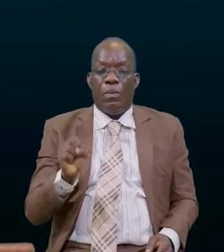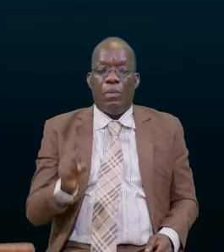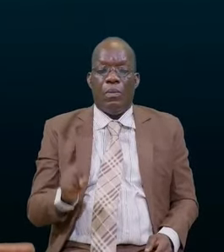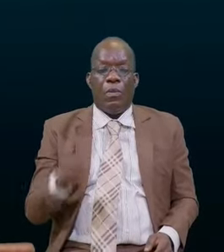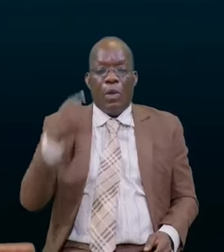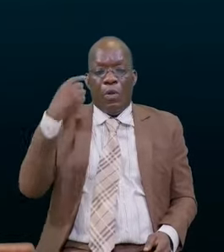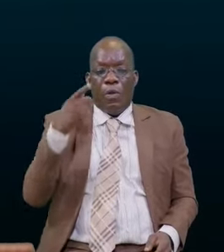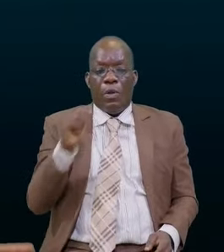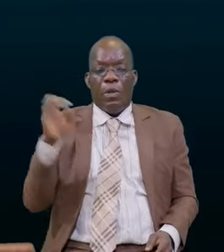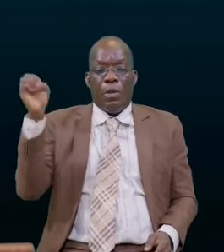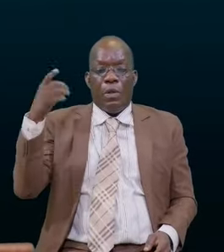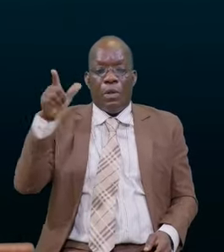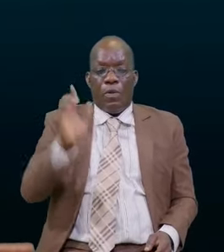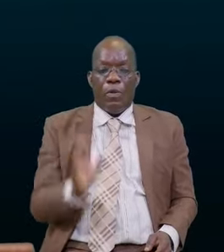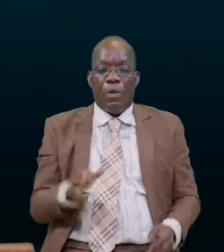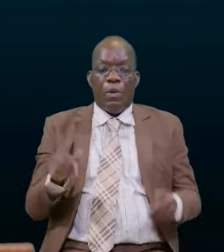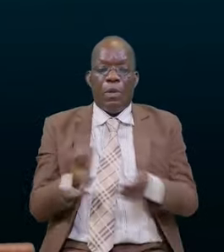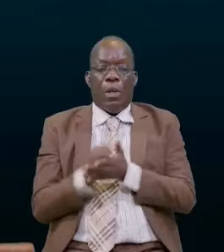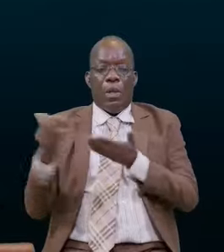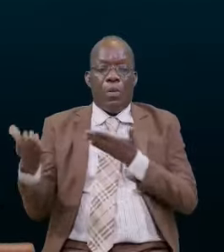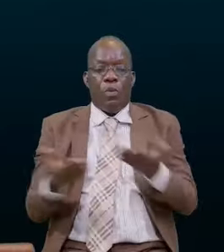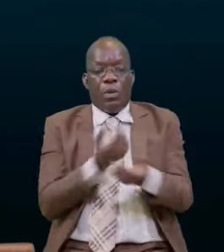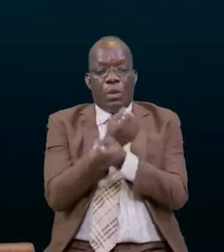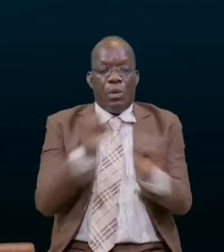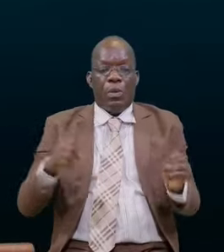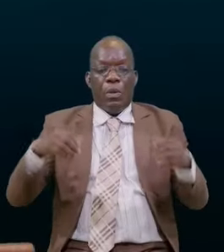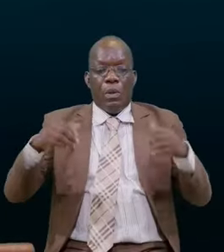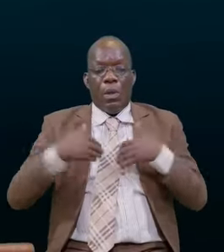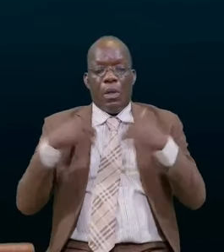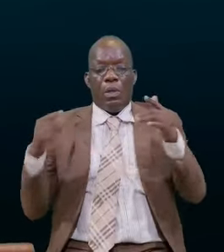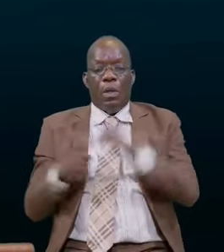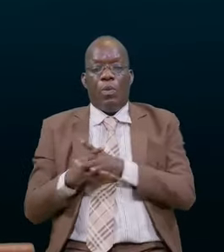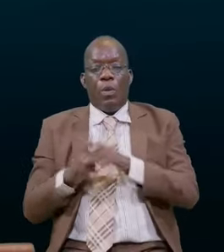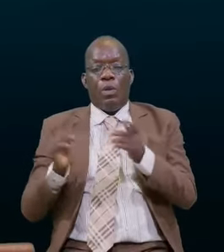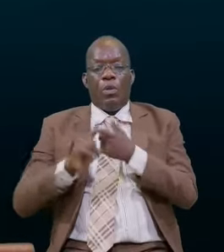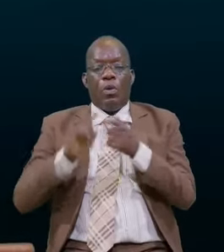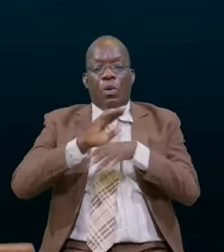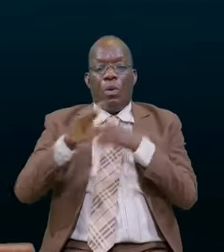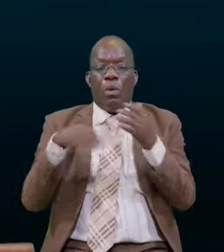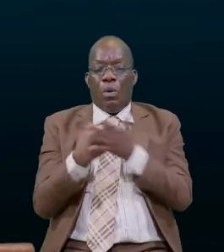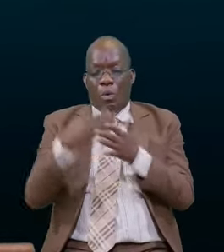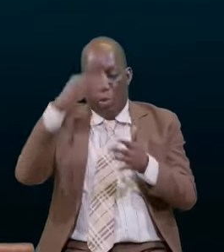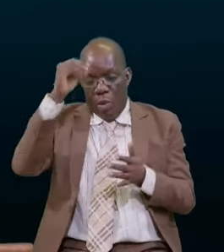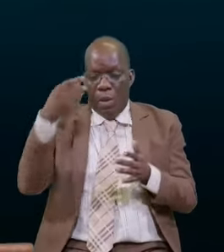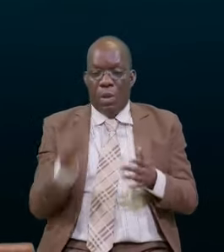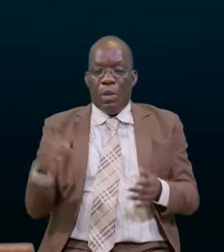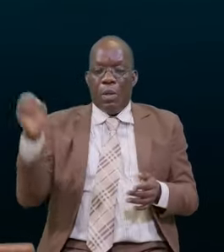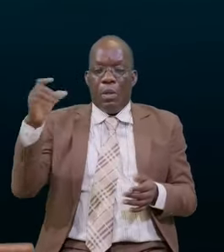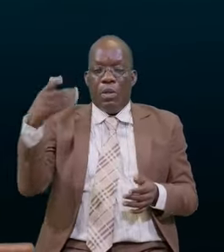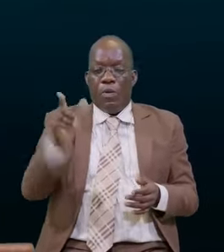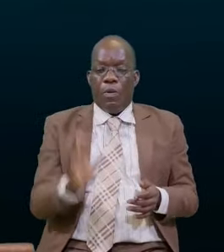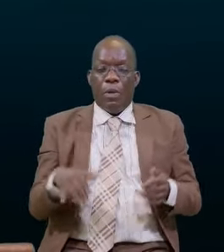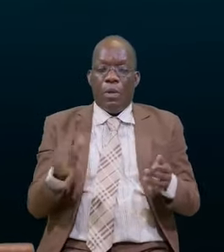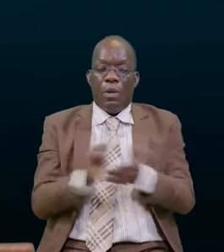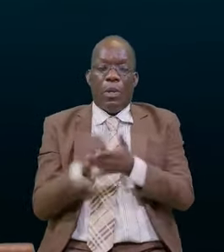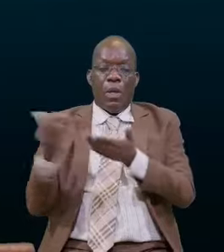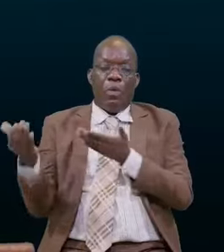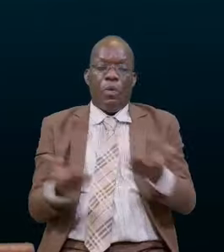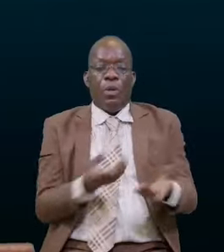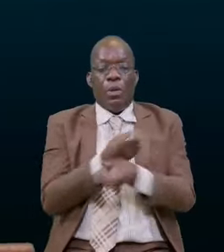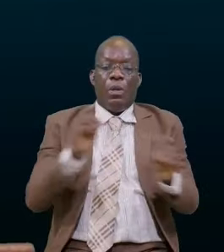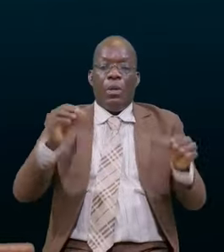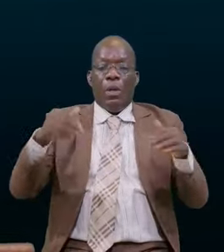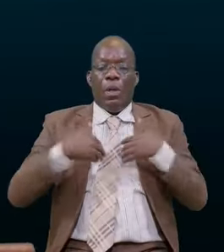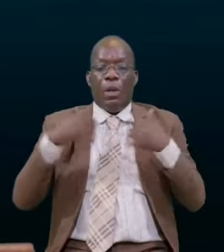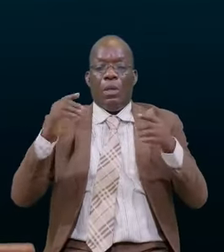God that bringeth salvation at appear to all men the grace of God that bringeth Deliverance as appear to all men